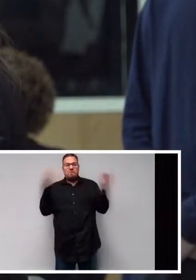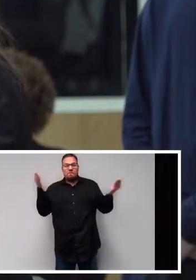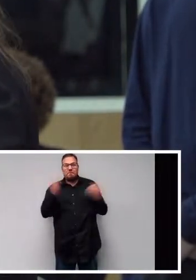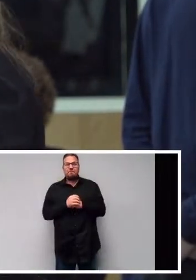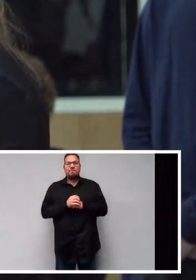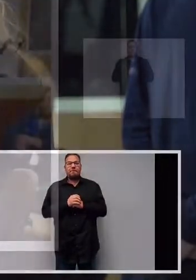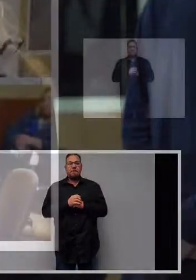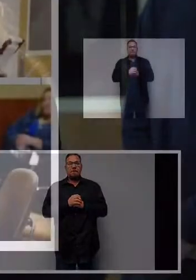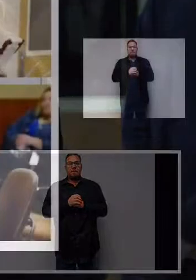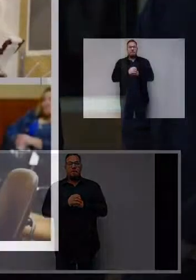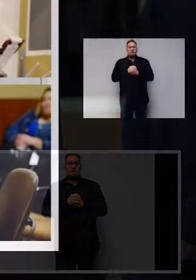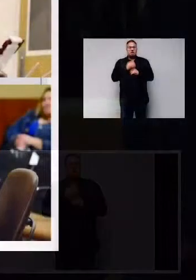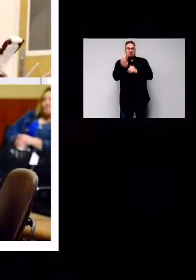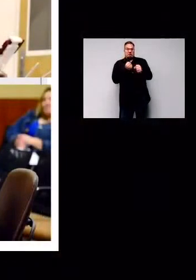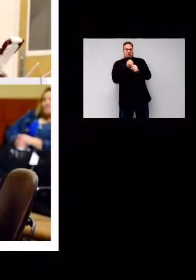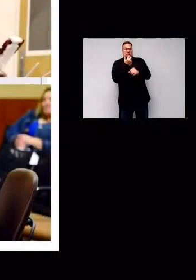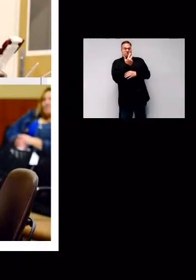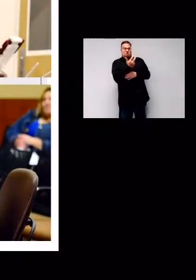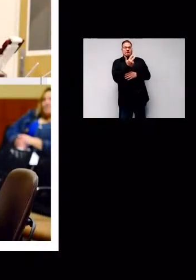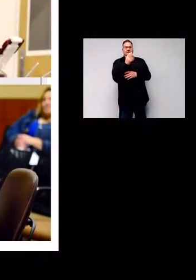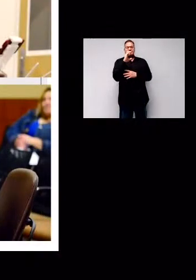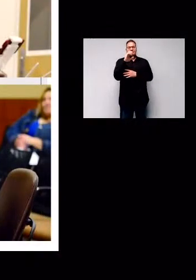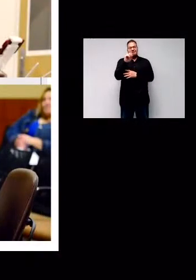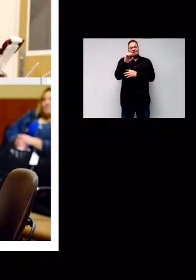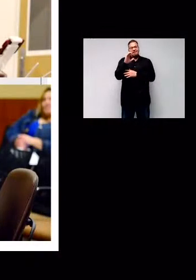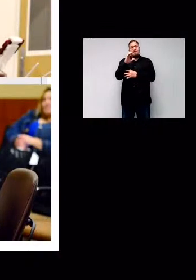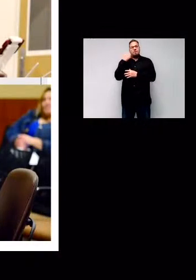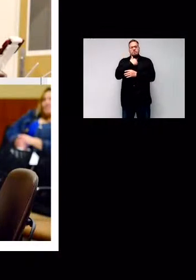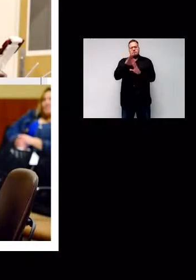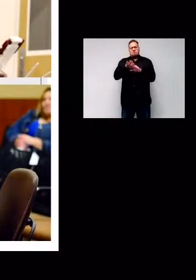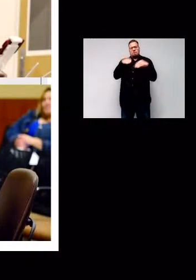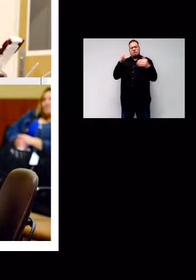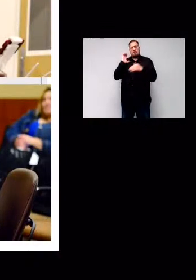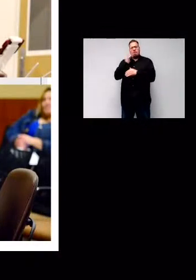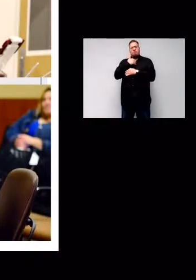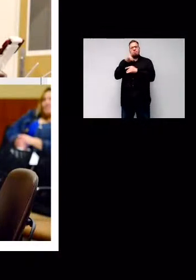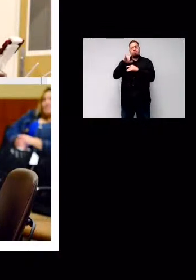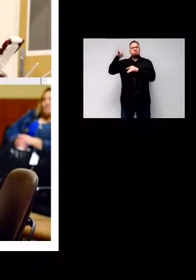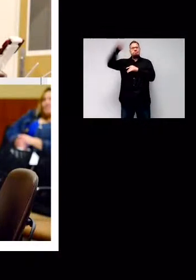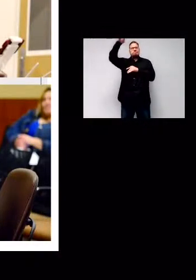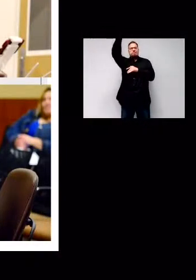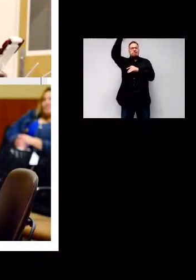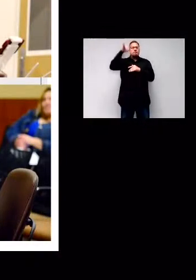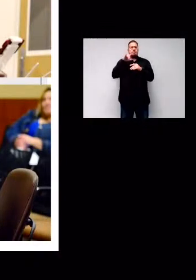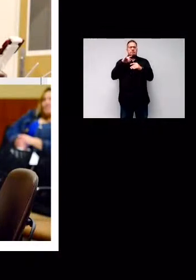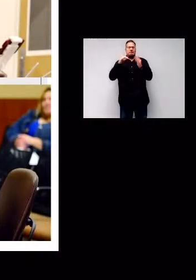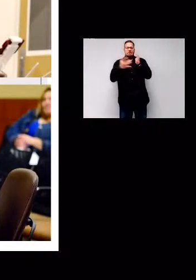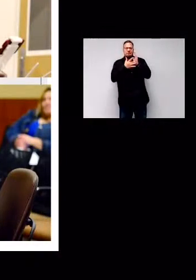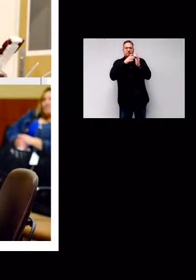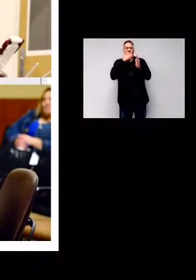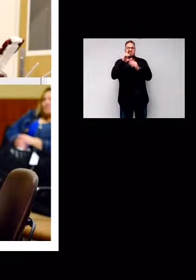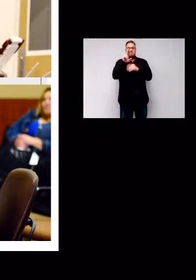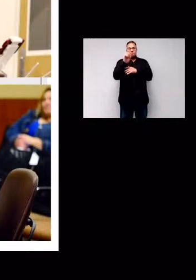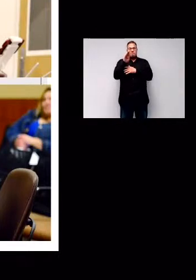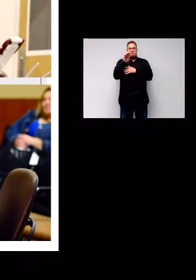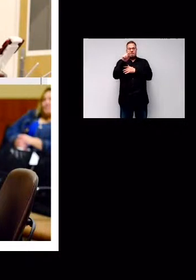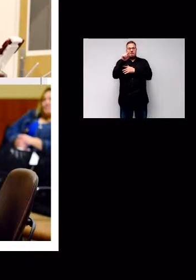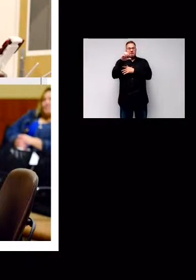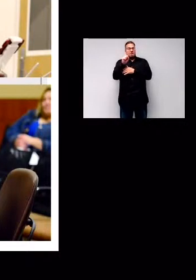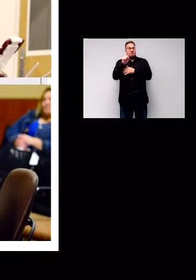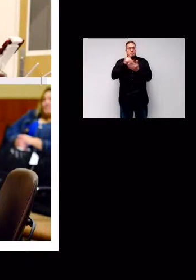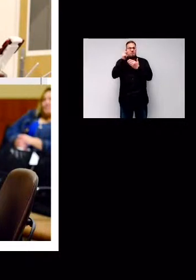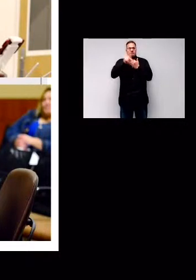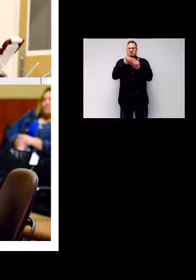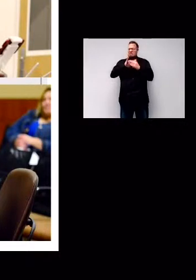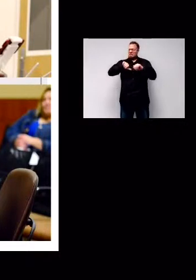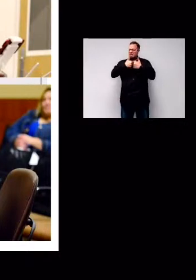In year three at CTEC, we opened our drone technology and robotics program. This was a challenge because it's such an